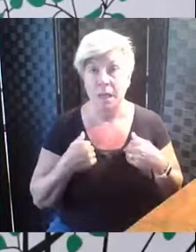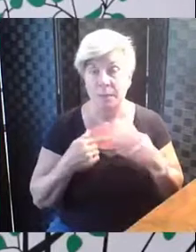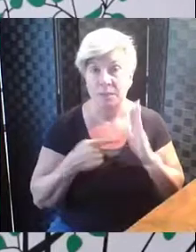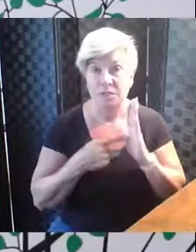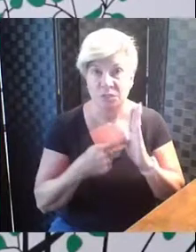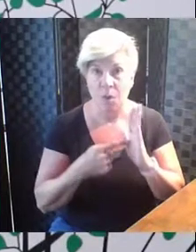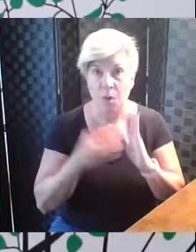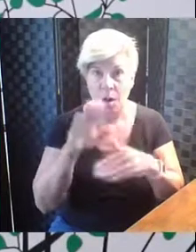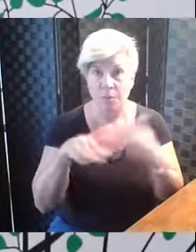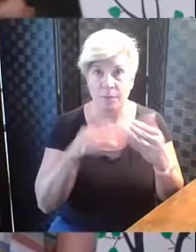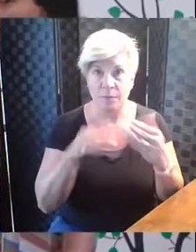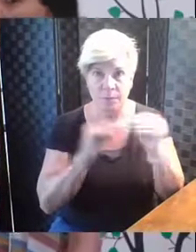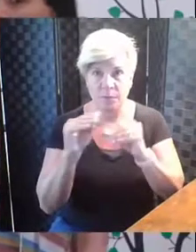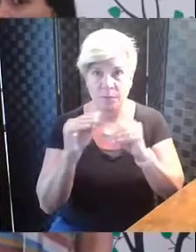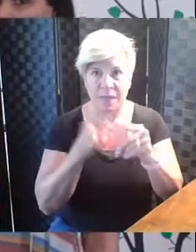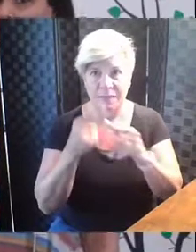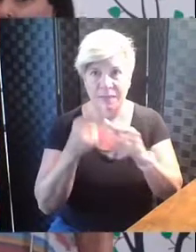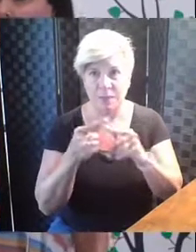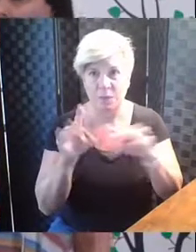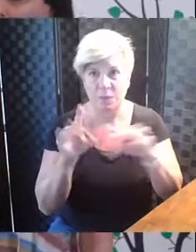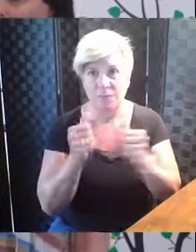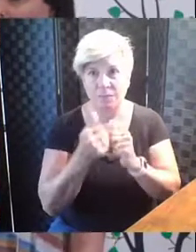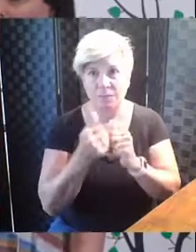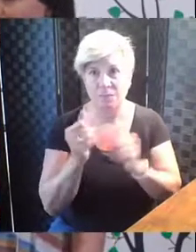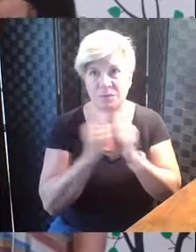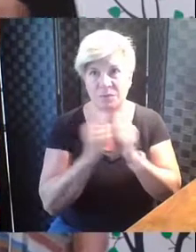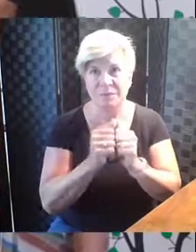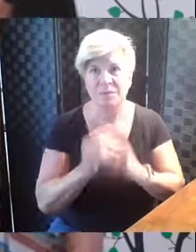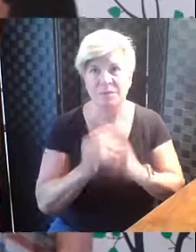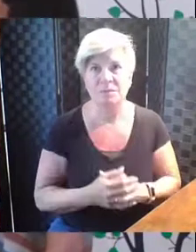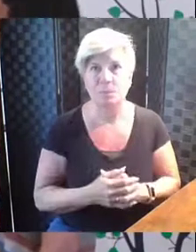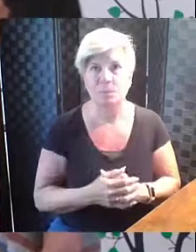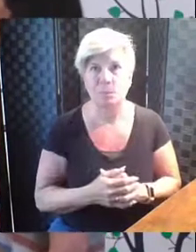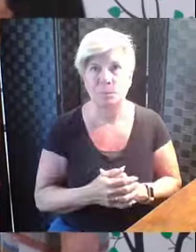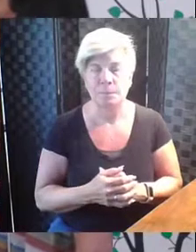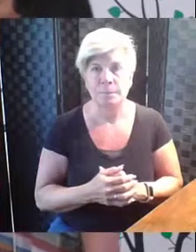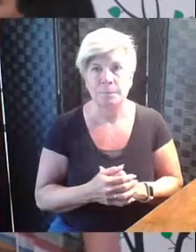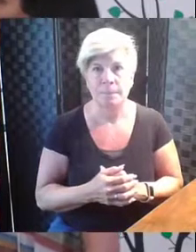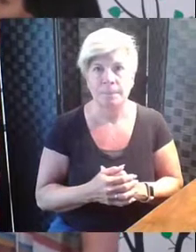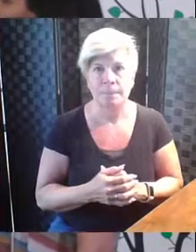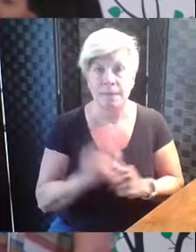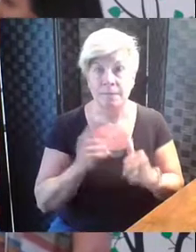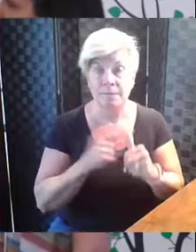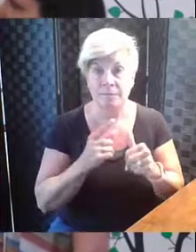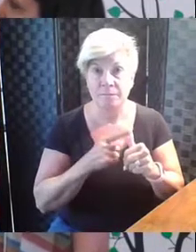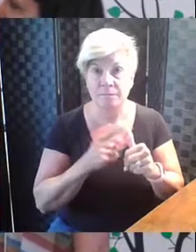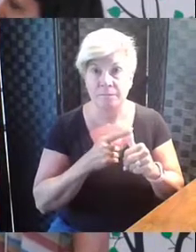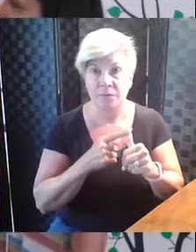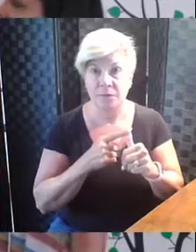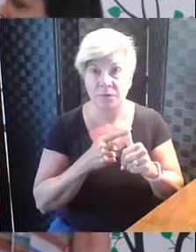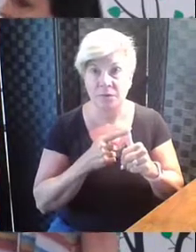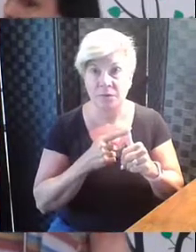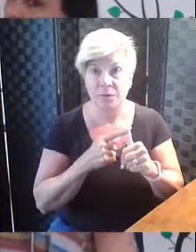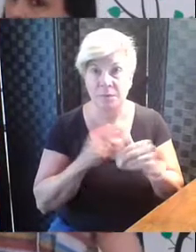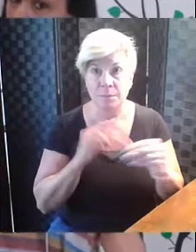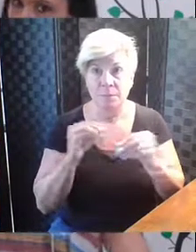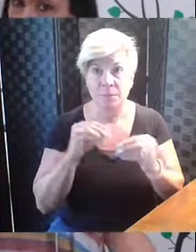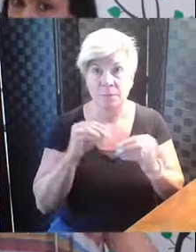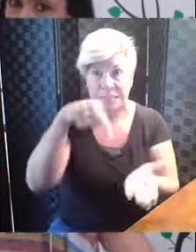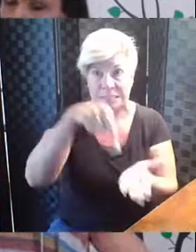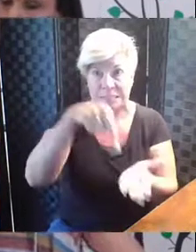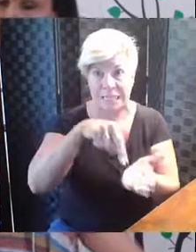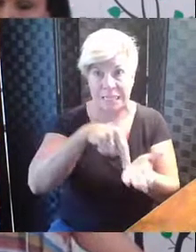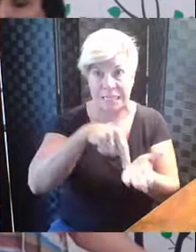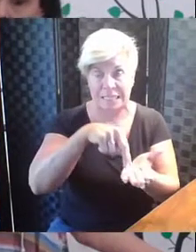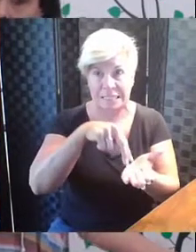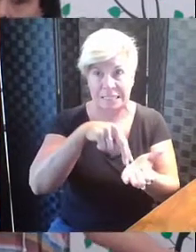what each position looks like, and then we will do a few together today, okay? So the first position is standing in your ready